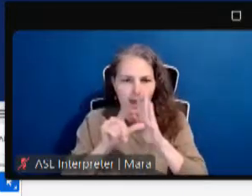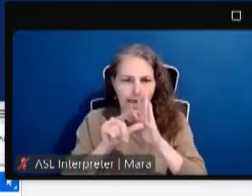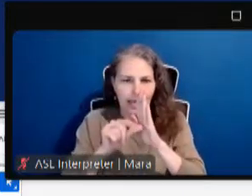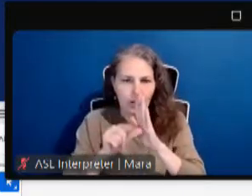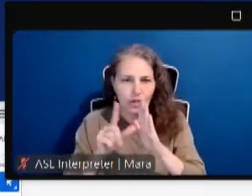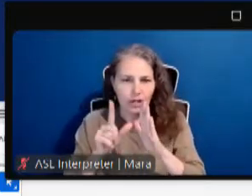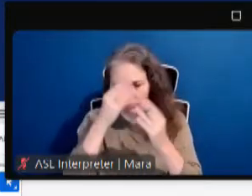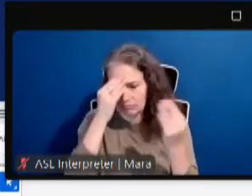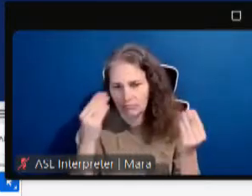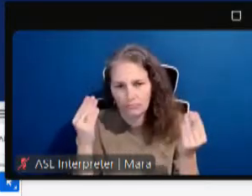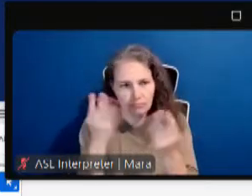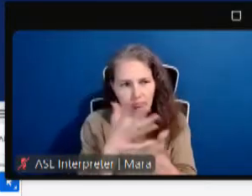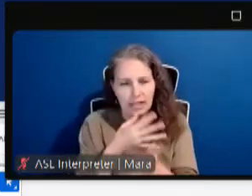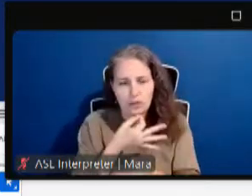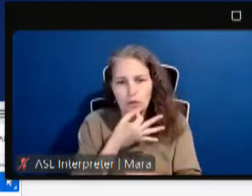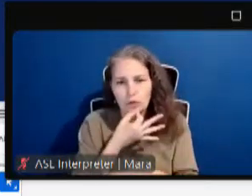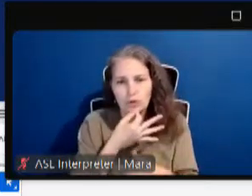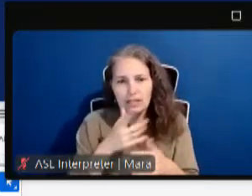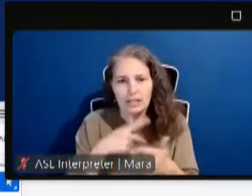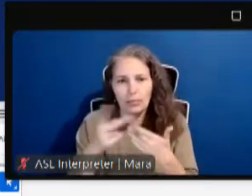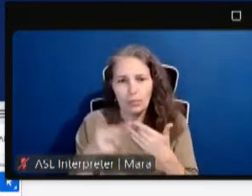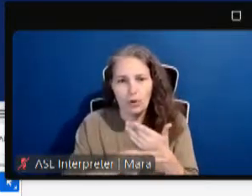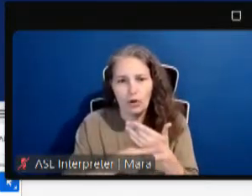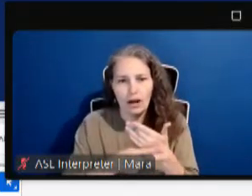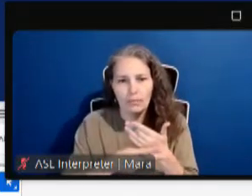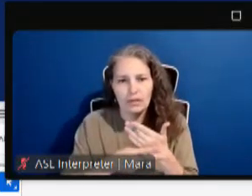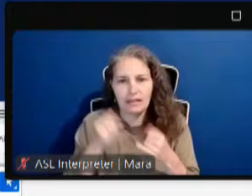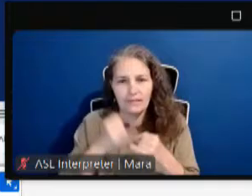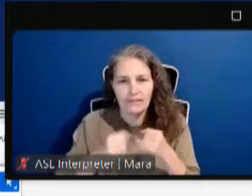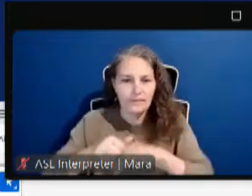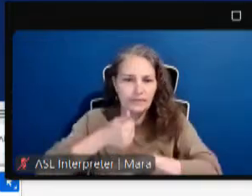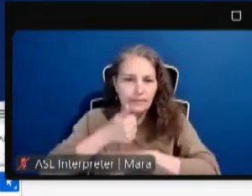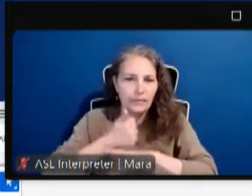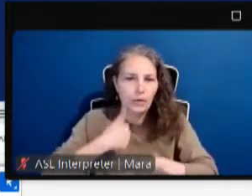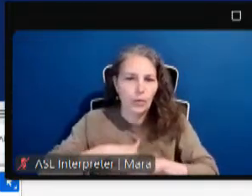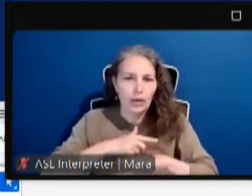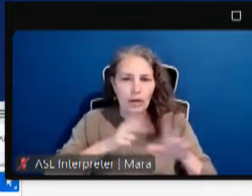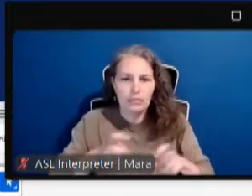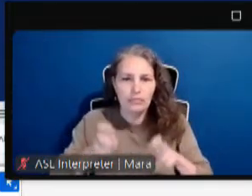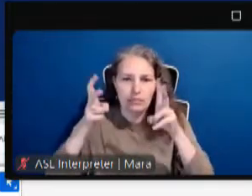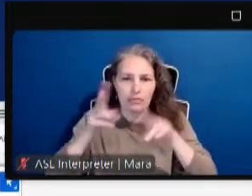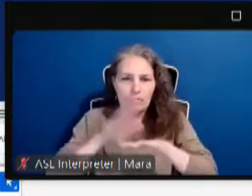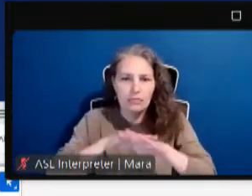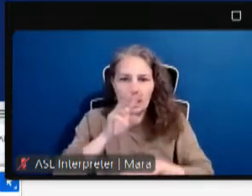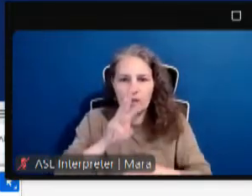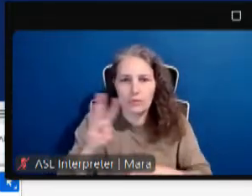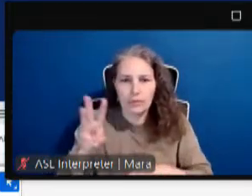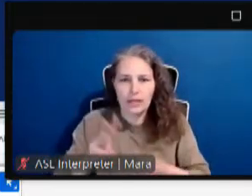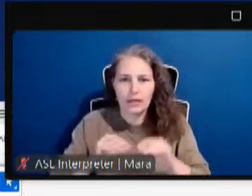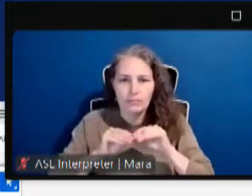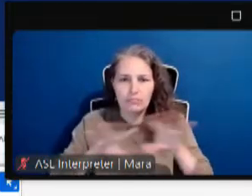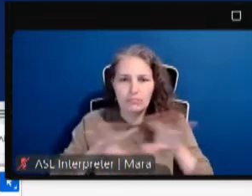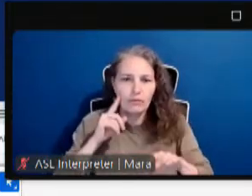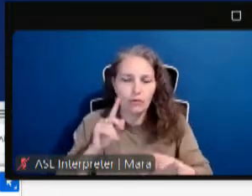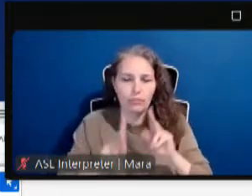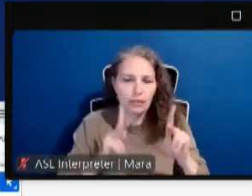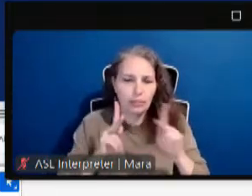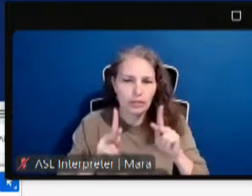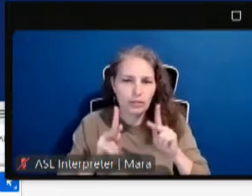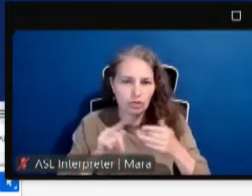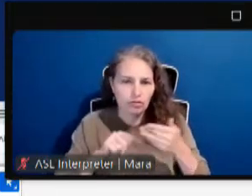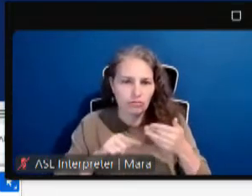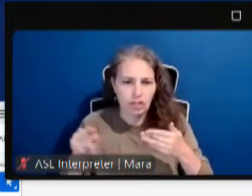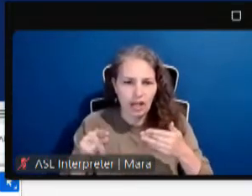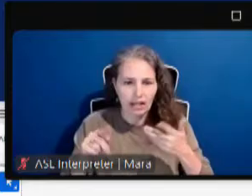that information out as soon as that program is finalized. We will be putting that up on the website and sending out press release for individuals to be able